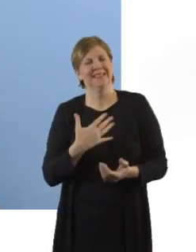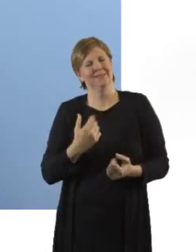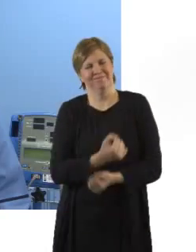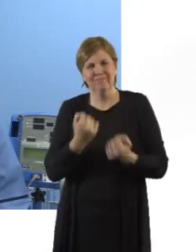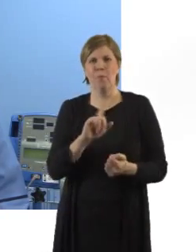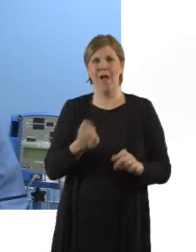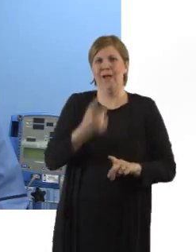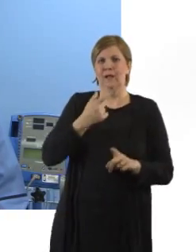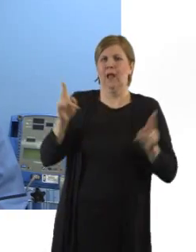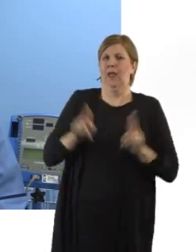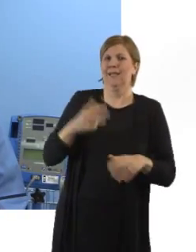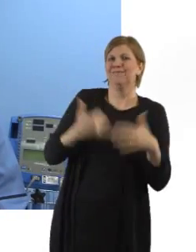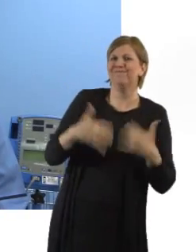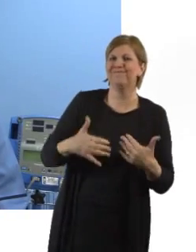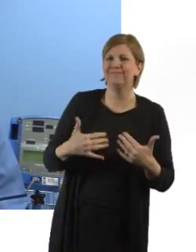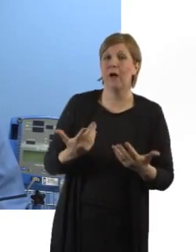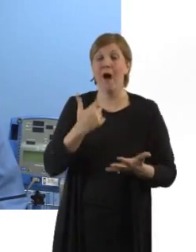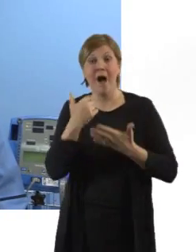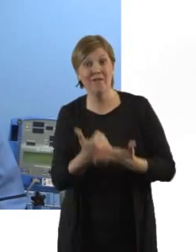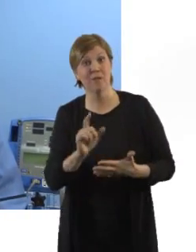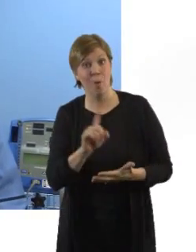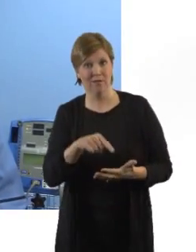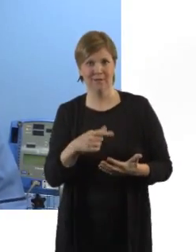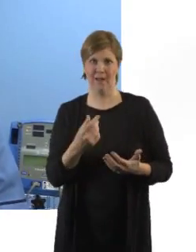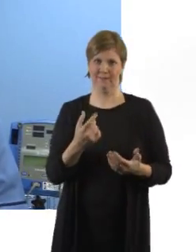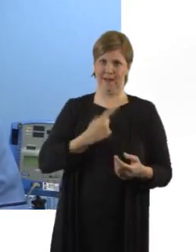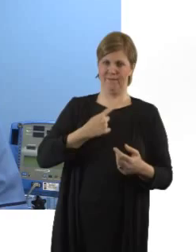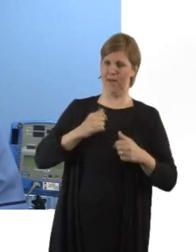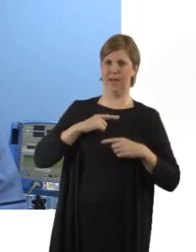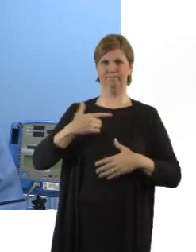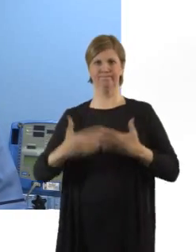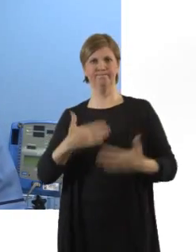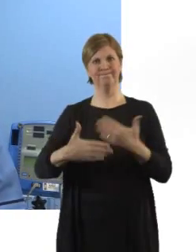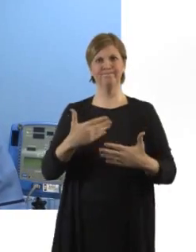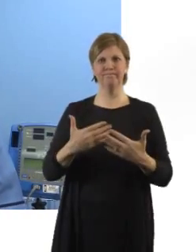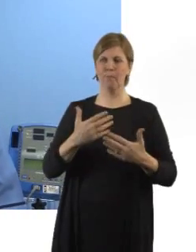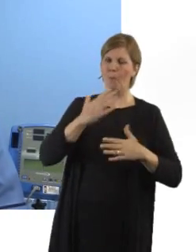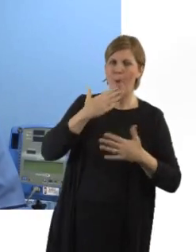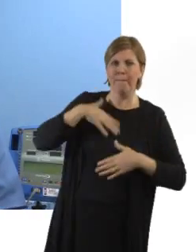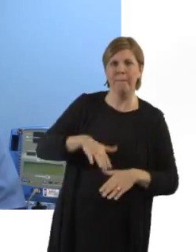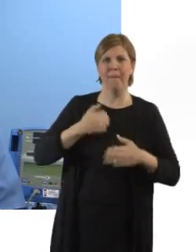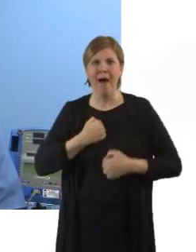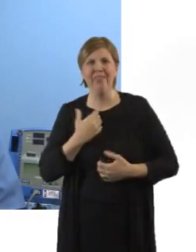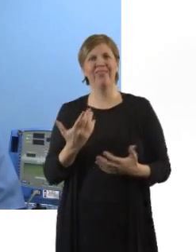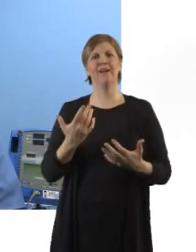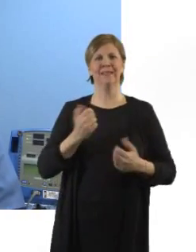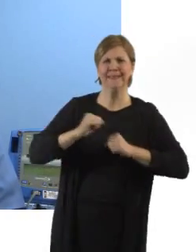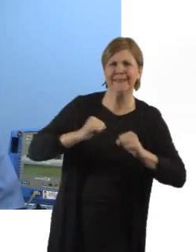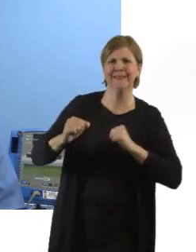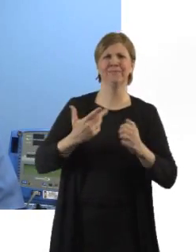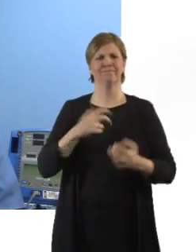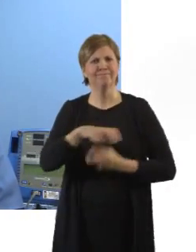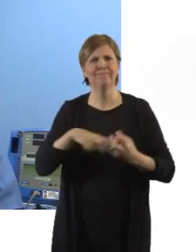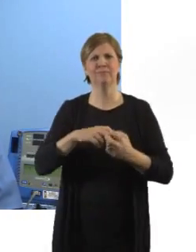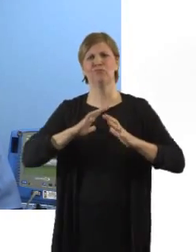happen now? That depends on the assessment, of course. It could be that the mum isn't actually in established labour yet.